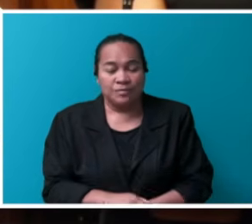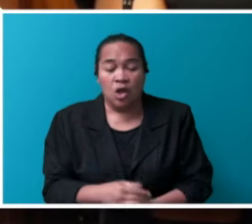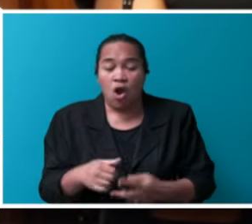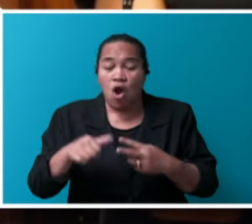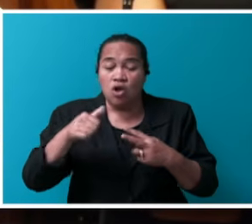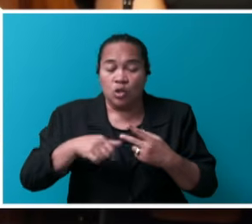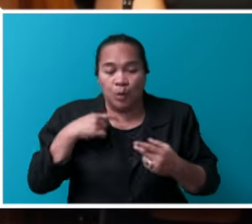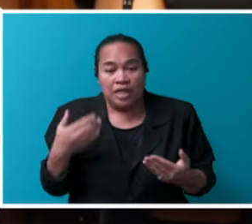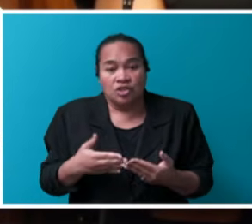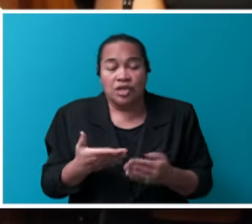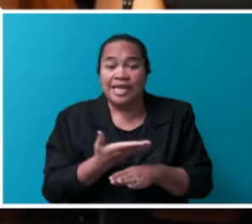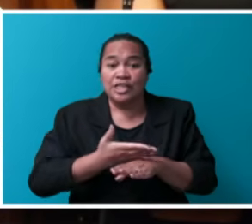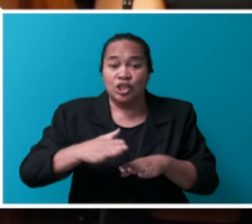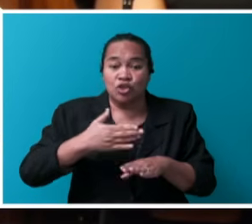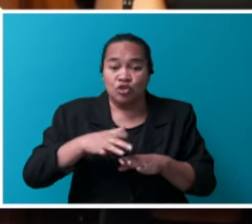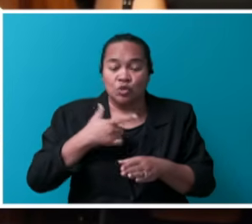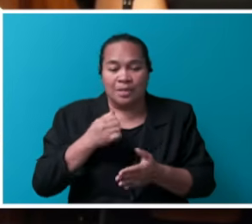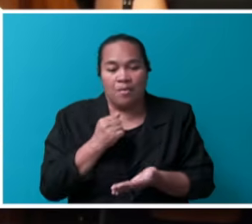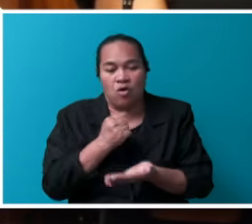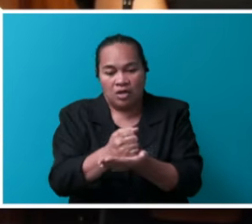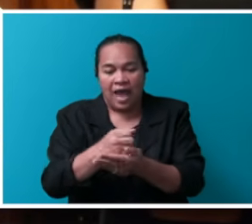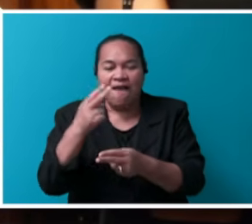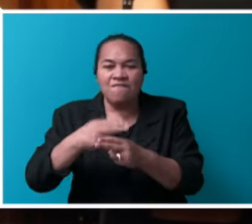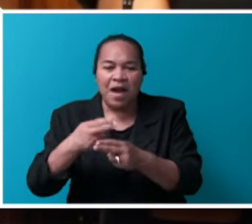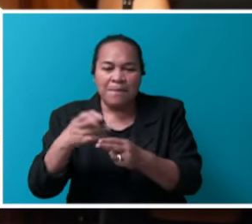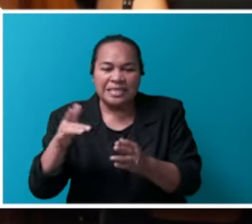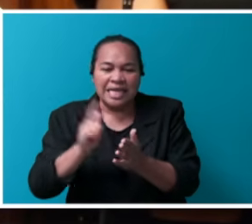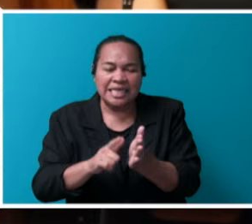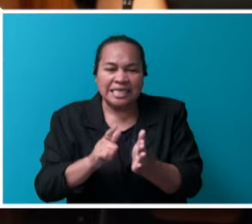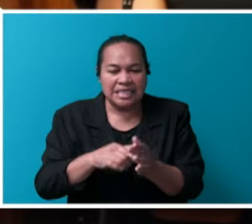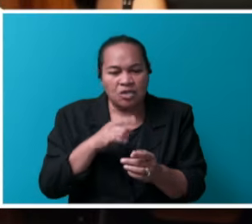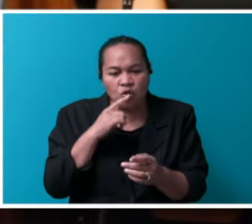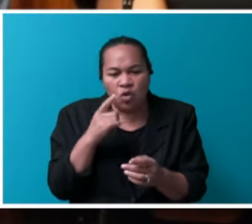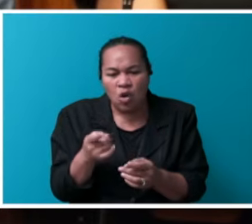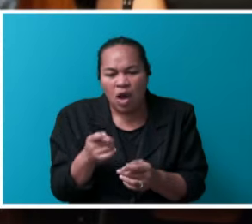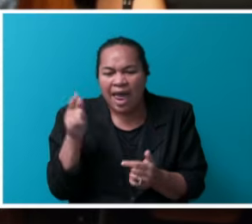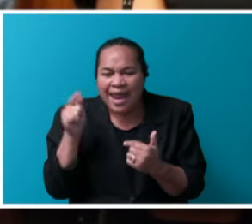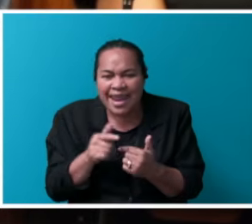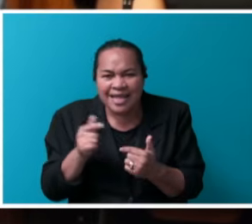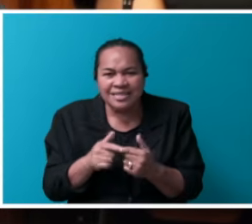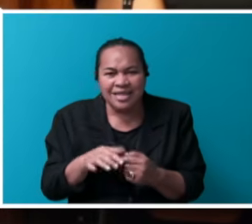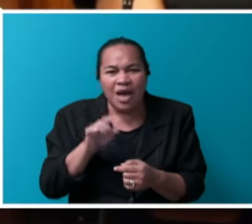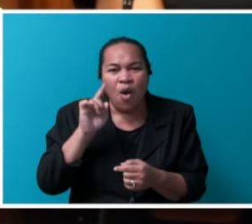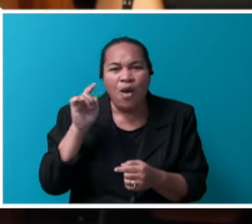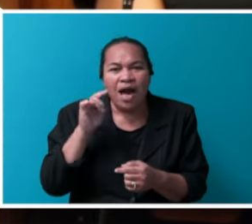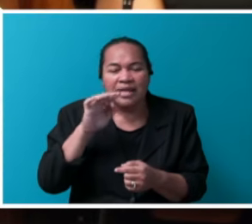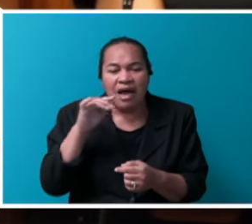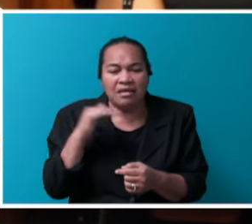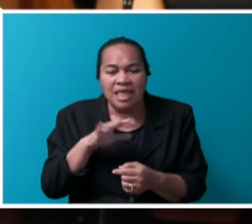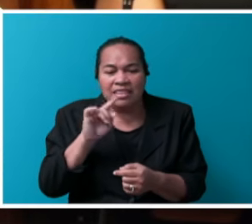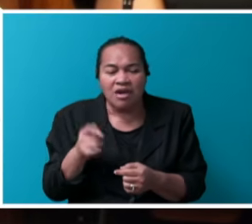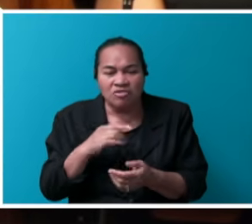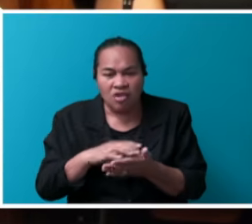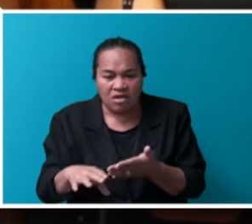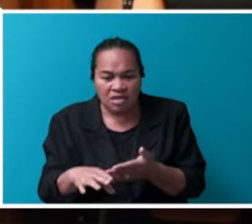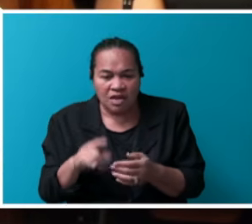introducing a new initiative to support farmers and leaseholders earning less than $50,000 per annum to receive a lease premium